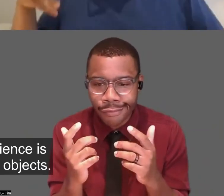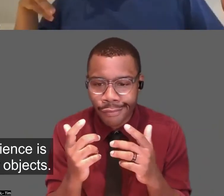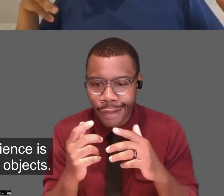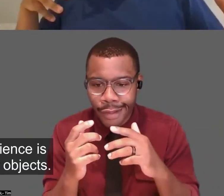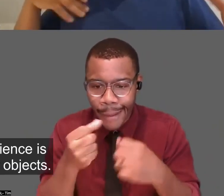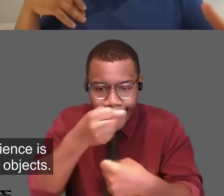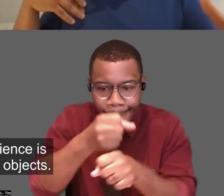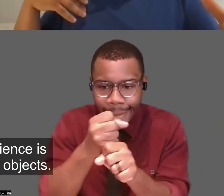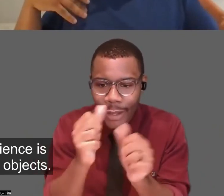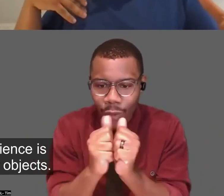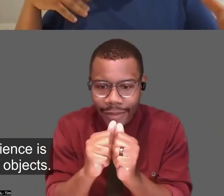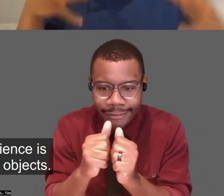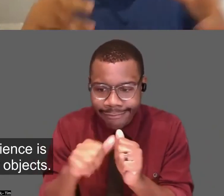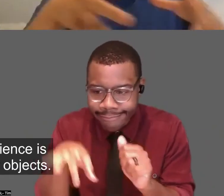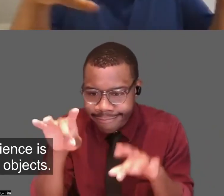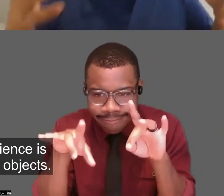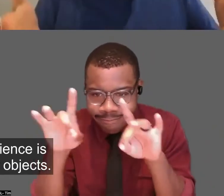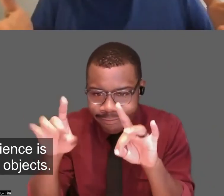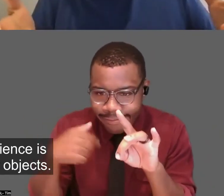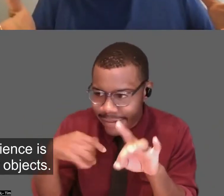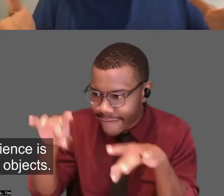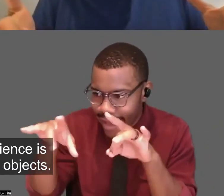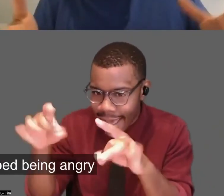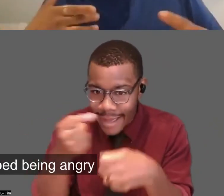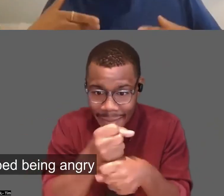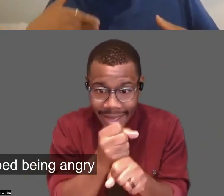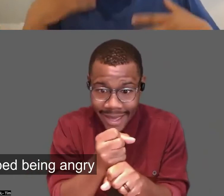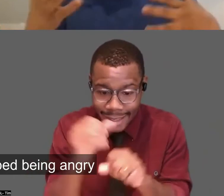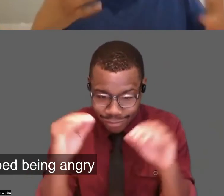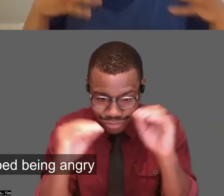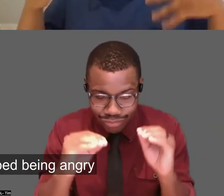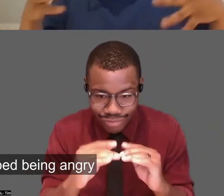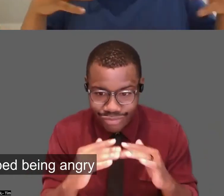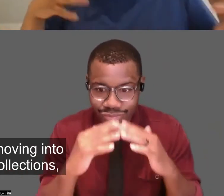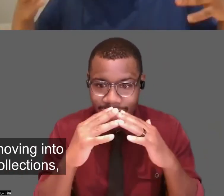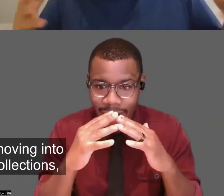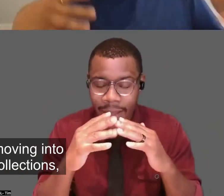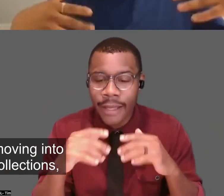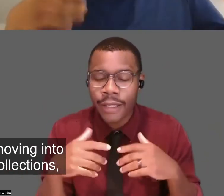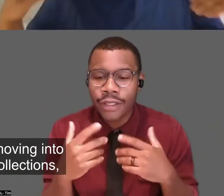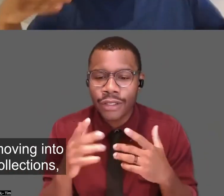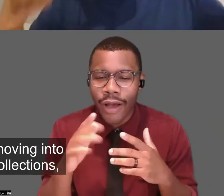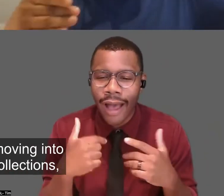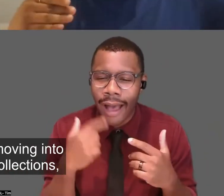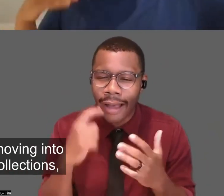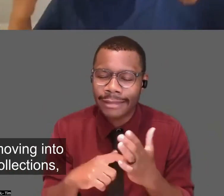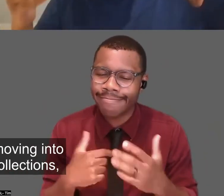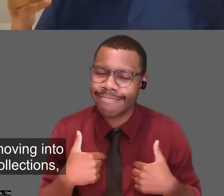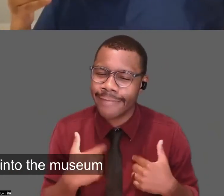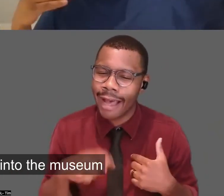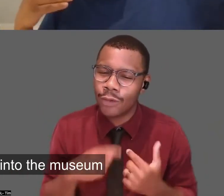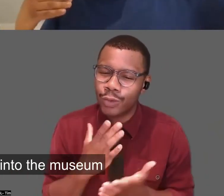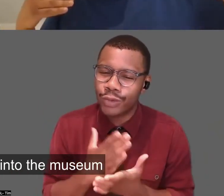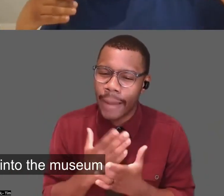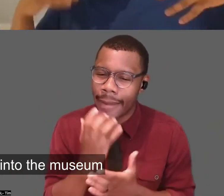best audience is amongst other objects. And so I've stopped being angry about my work moving into decorative art